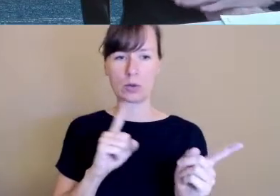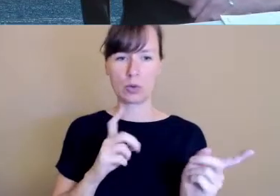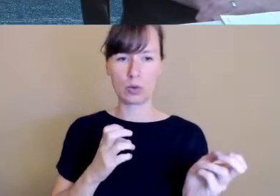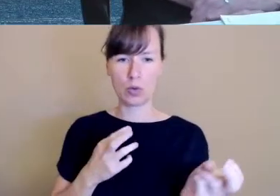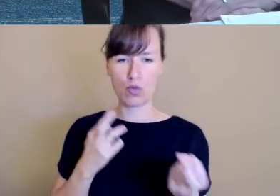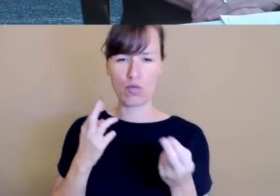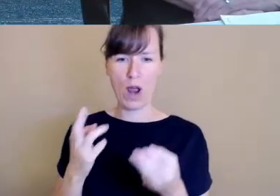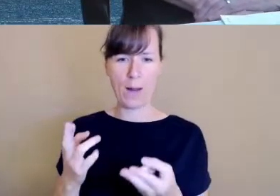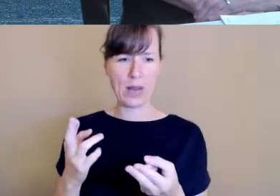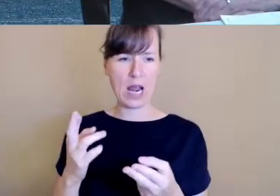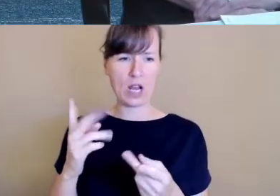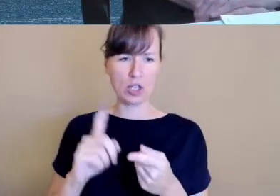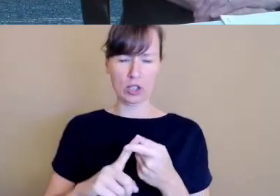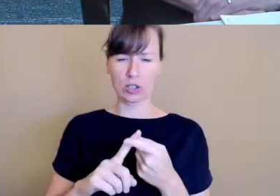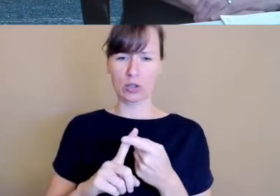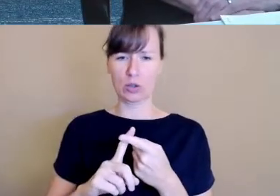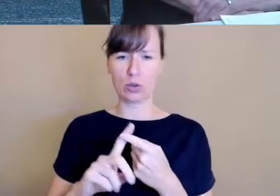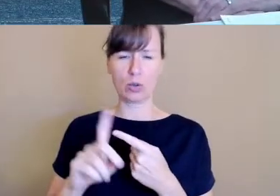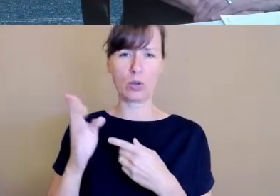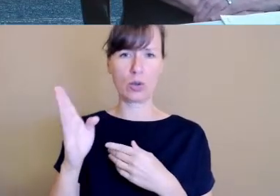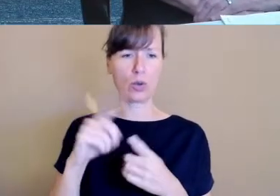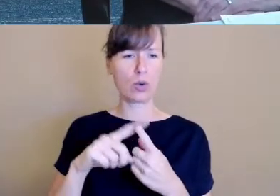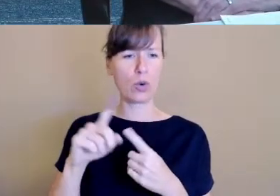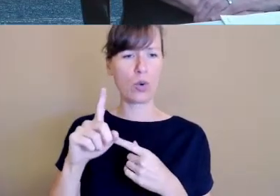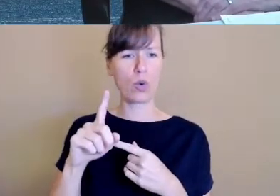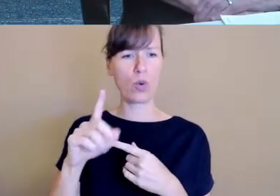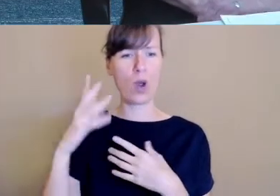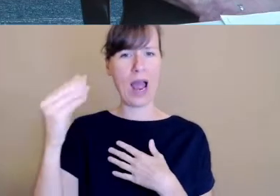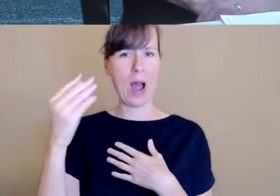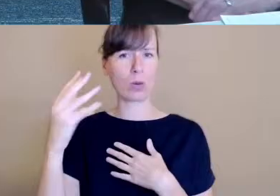government bodies require the mayor and council authorization.